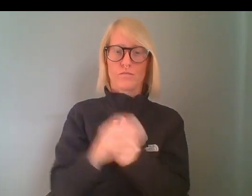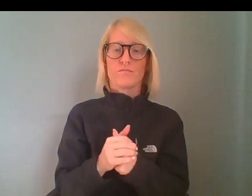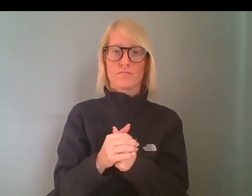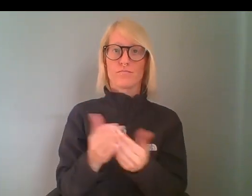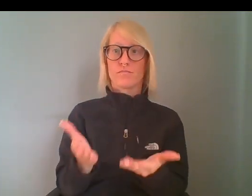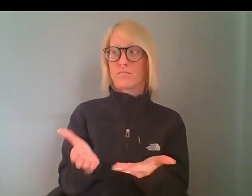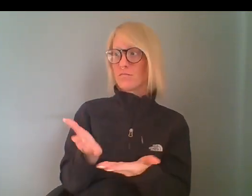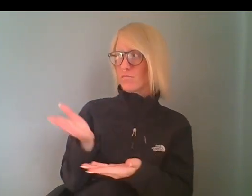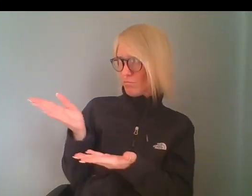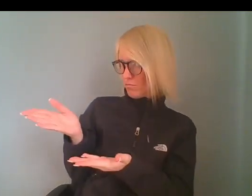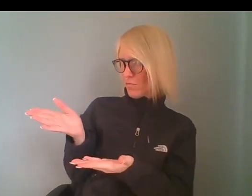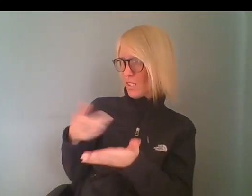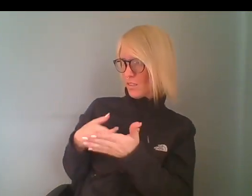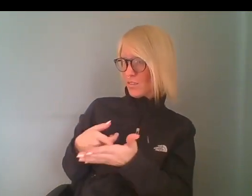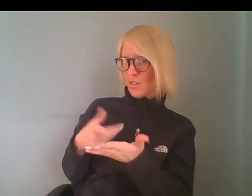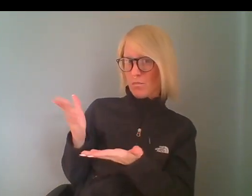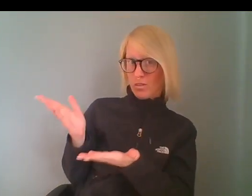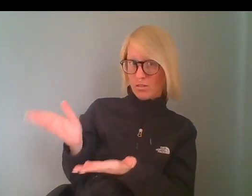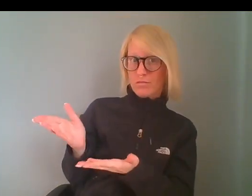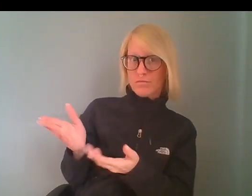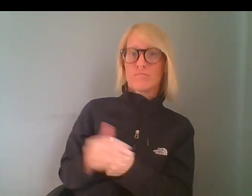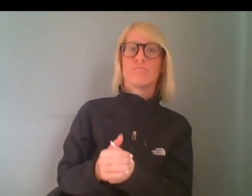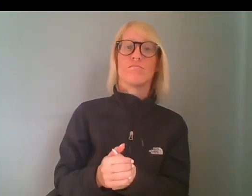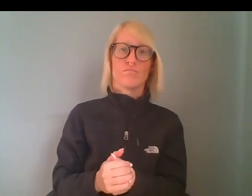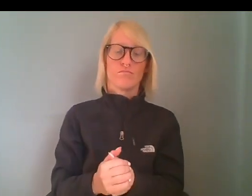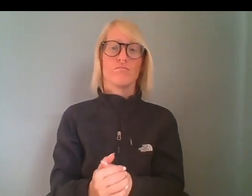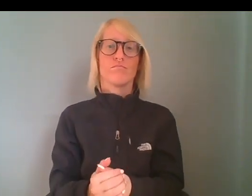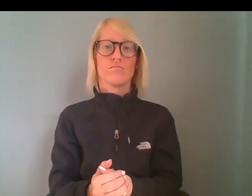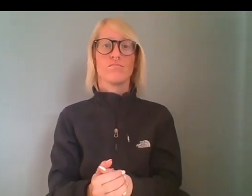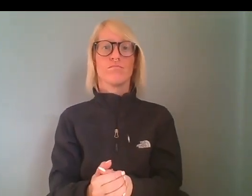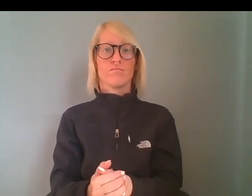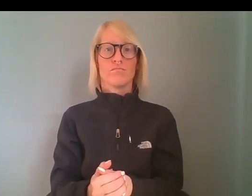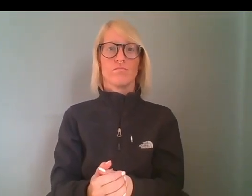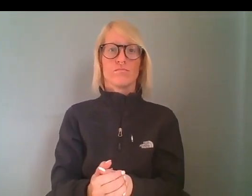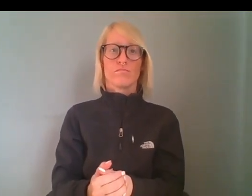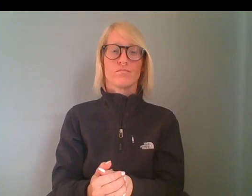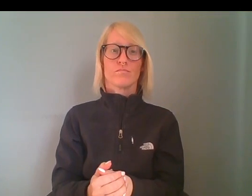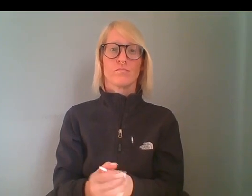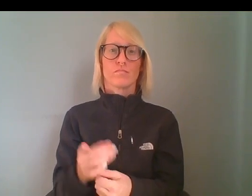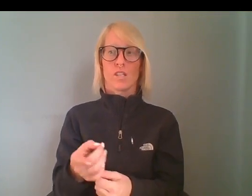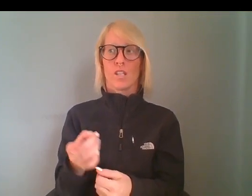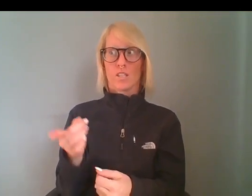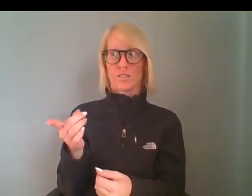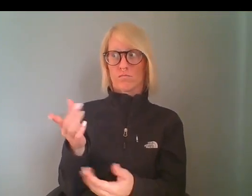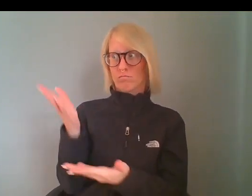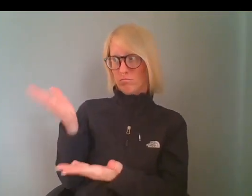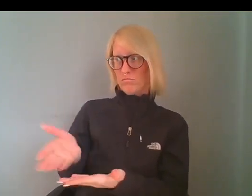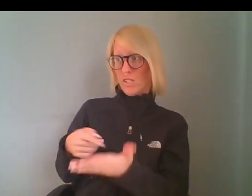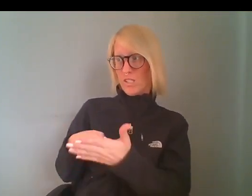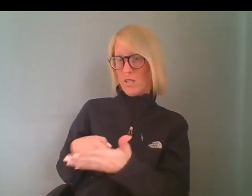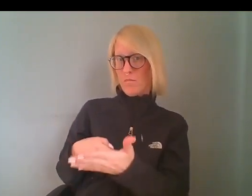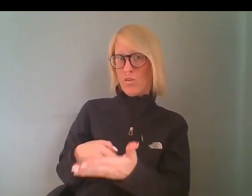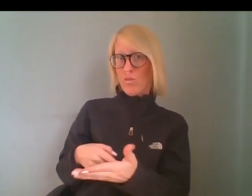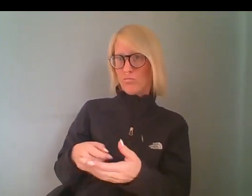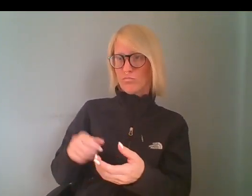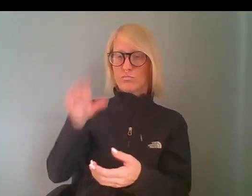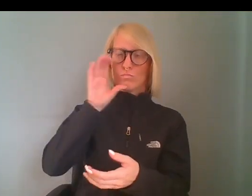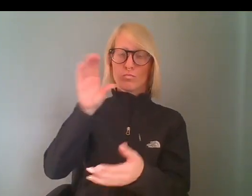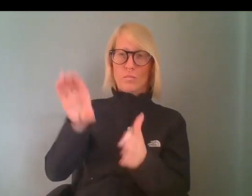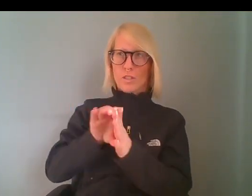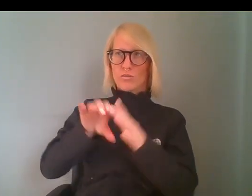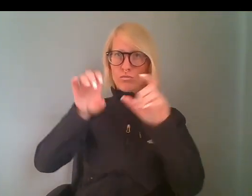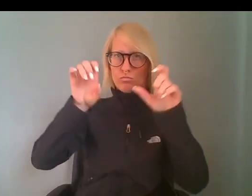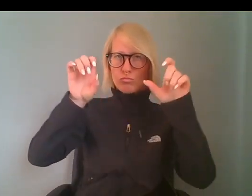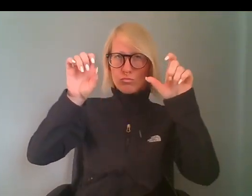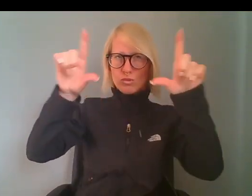a good representation of the kind of information that I would get. So this is just a screenshot of something that came in my email. And you'll